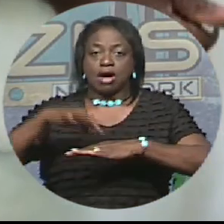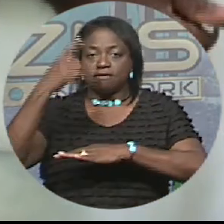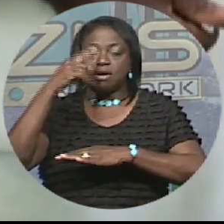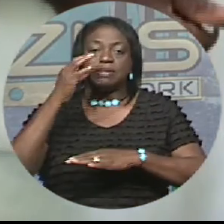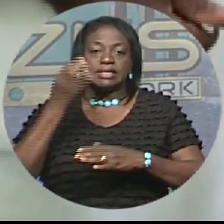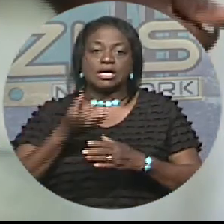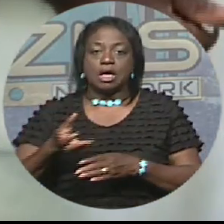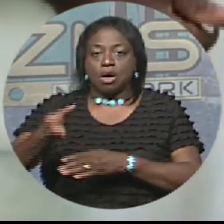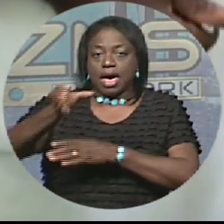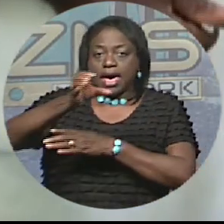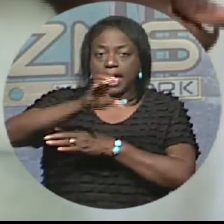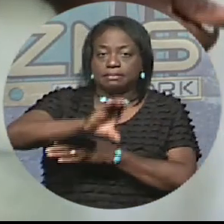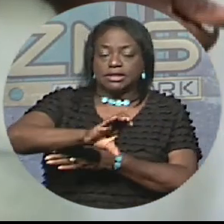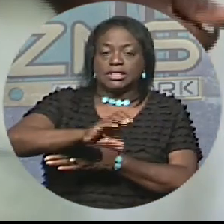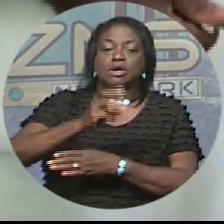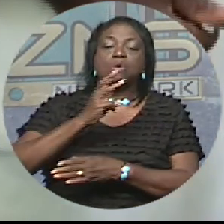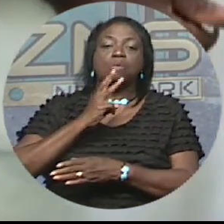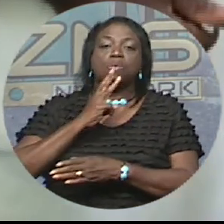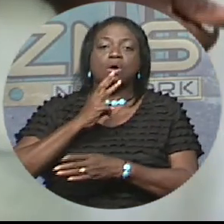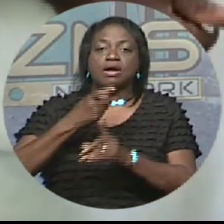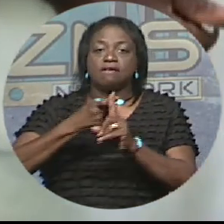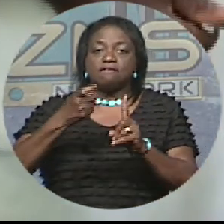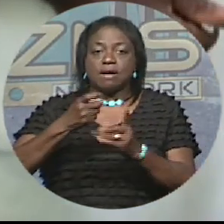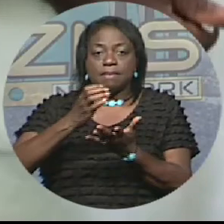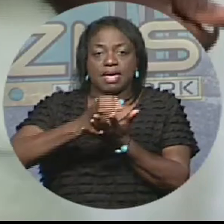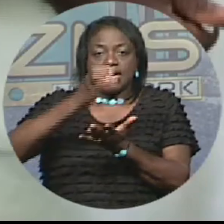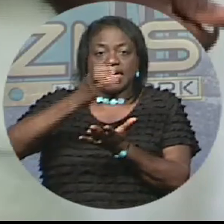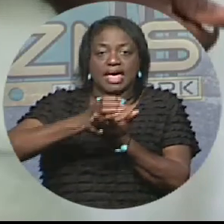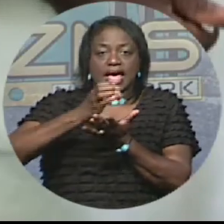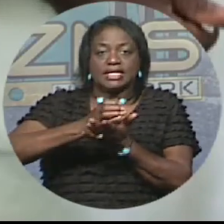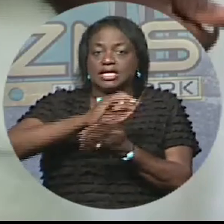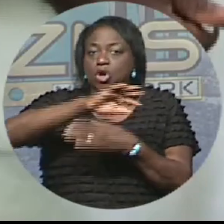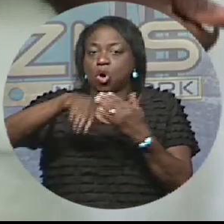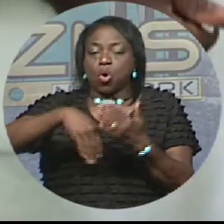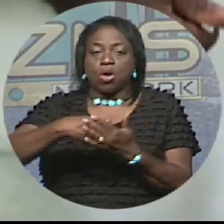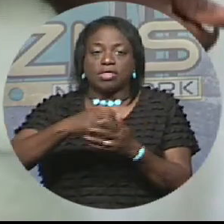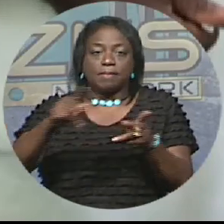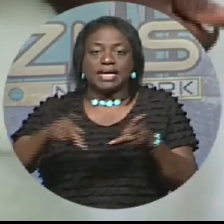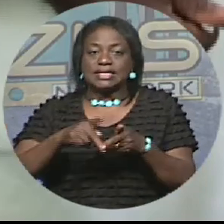containers, pots, and bins around the home, as settled water harbors mosquitoes.